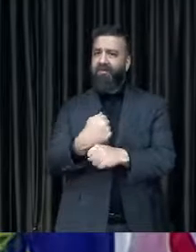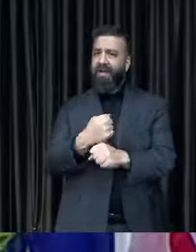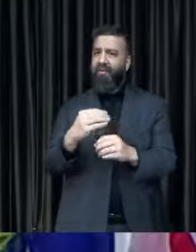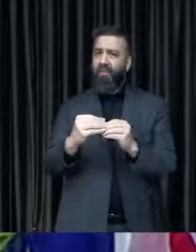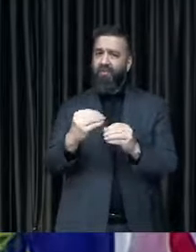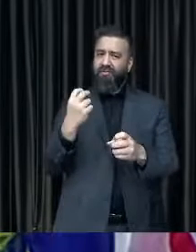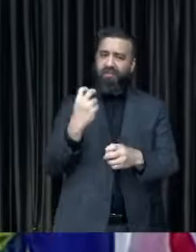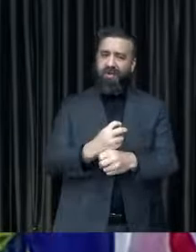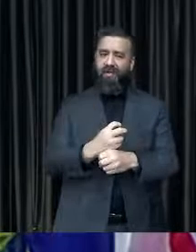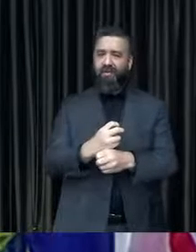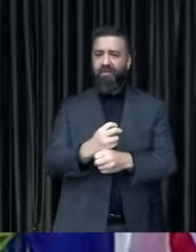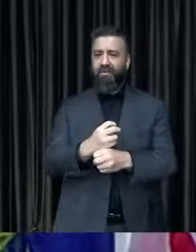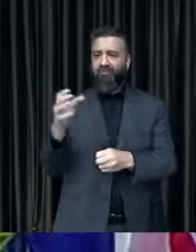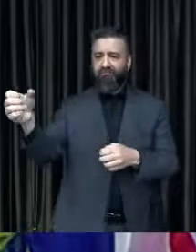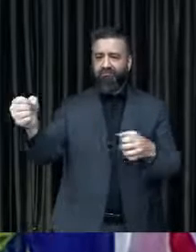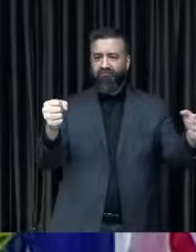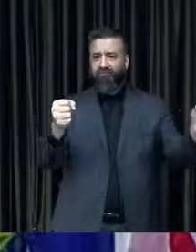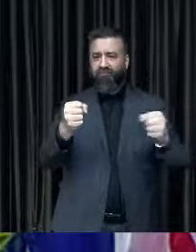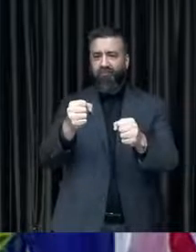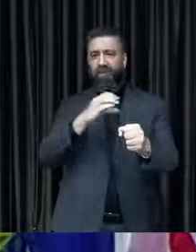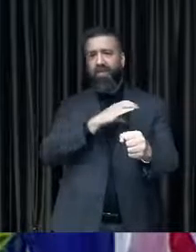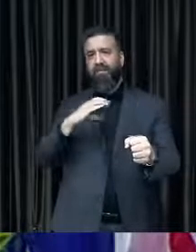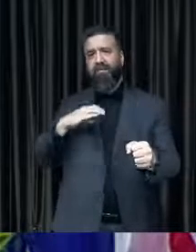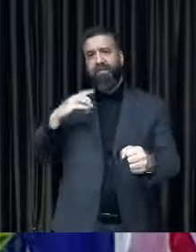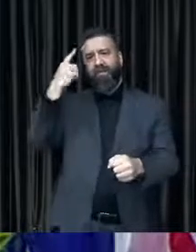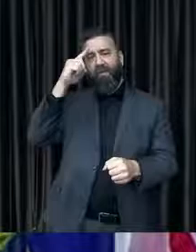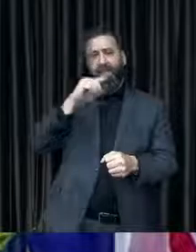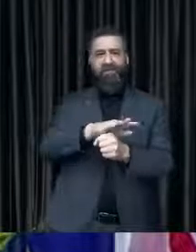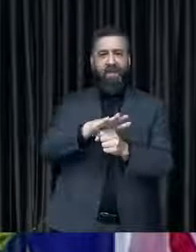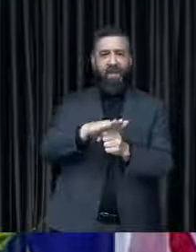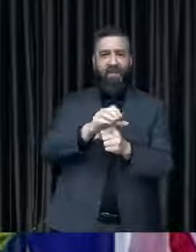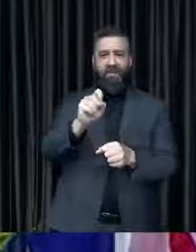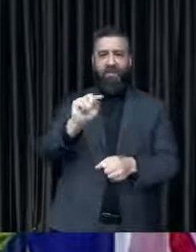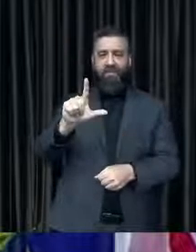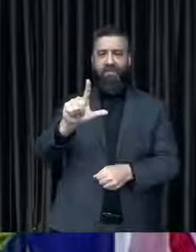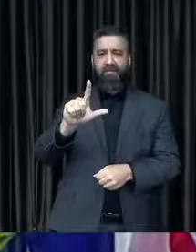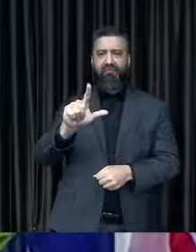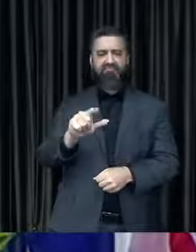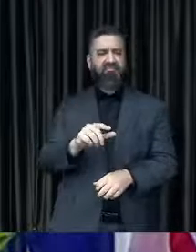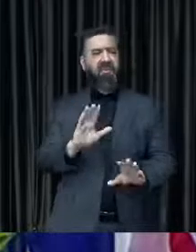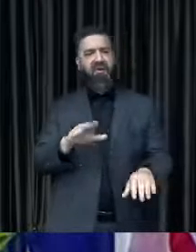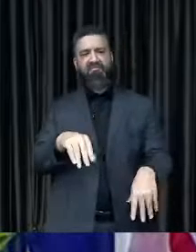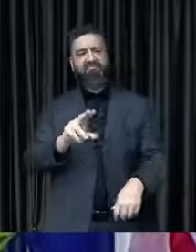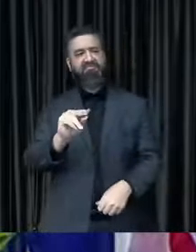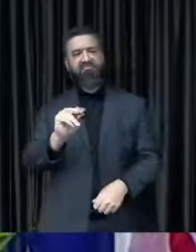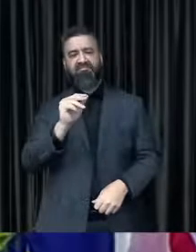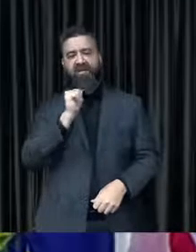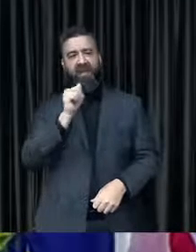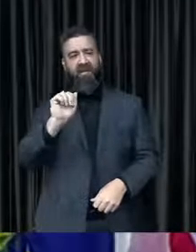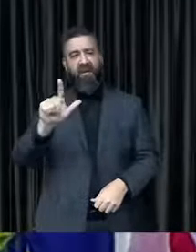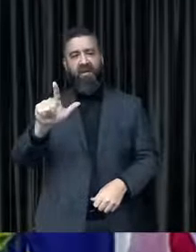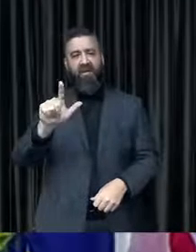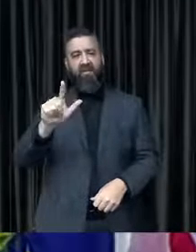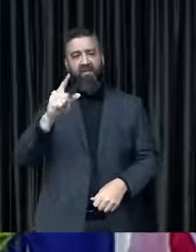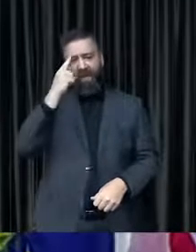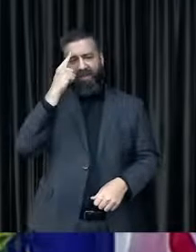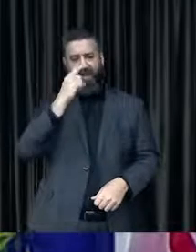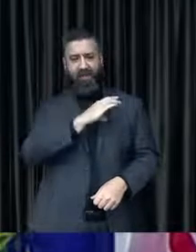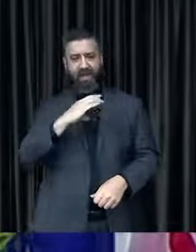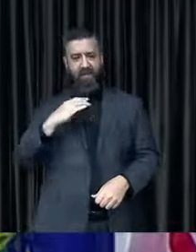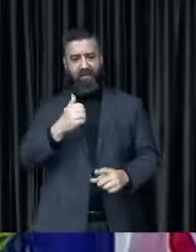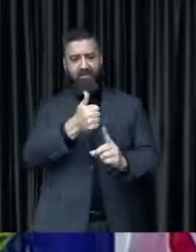important legislation for the county? Oh, no, not at all. I think the council has been sharply